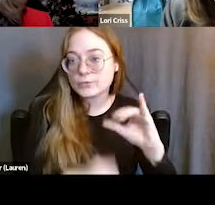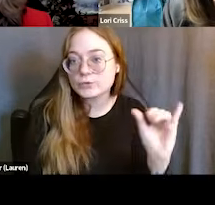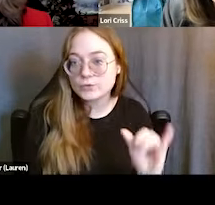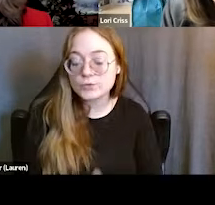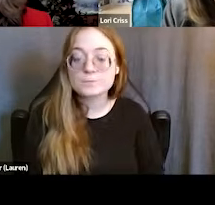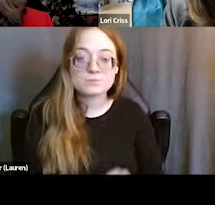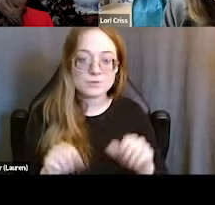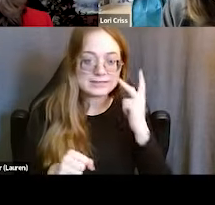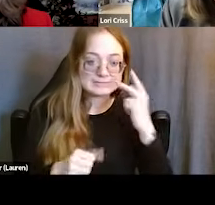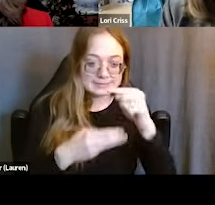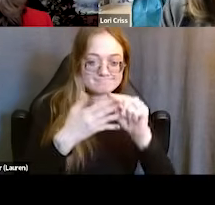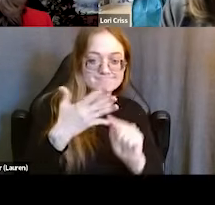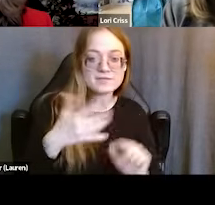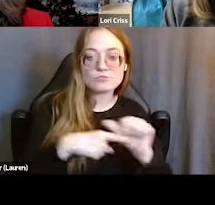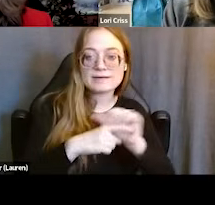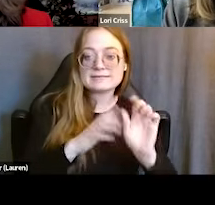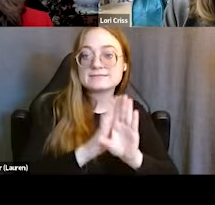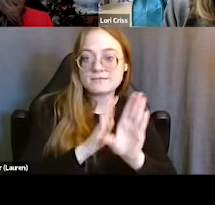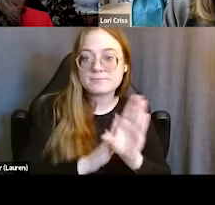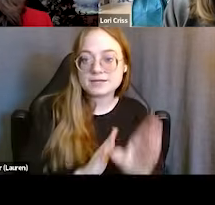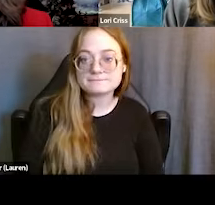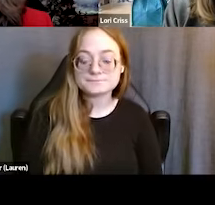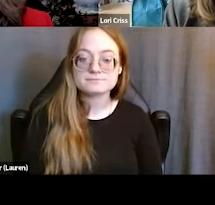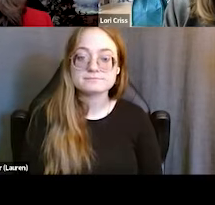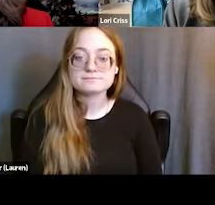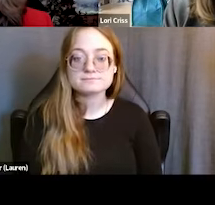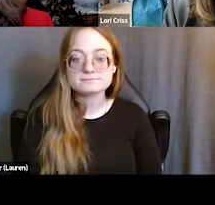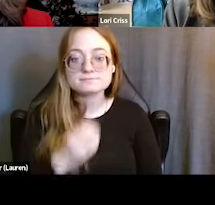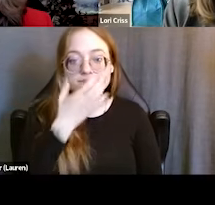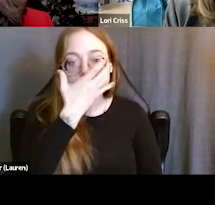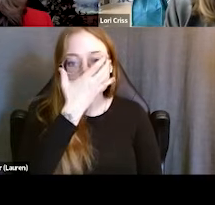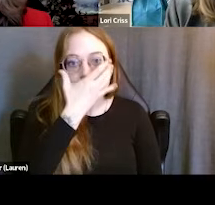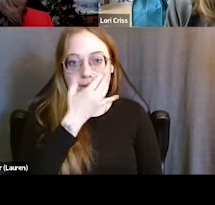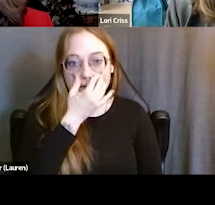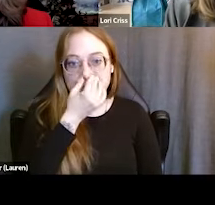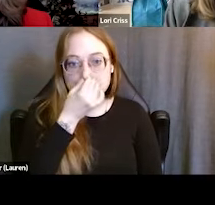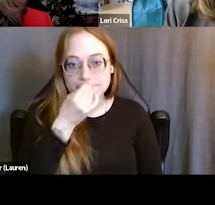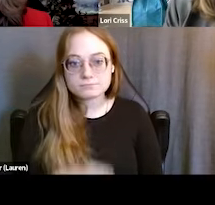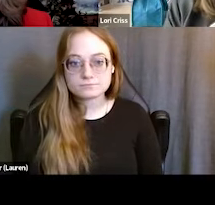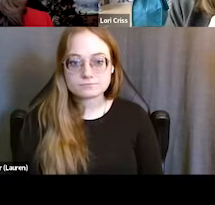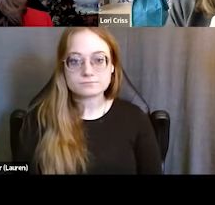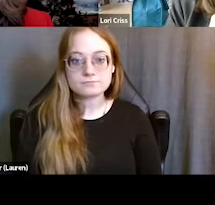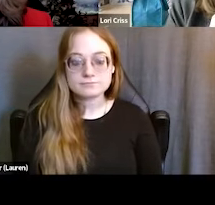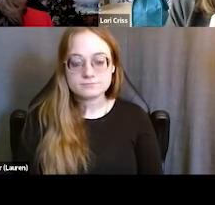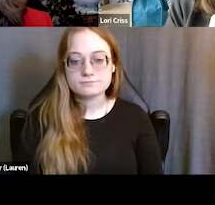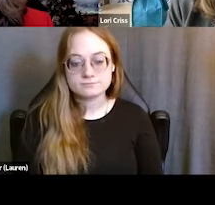of practice development. And what we were really intentional about making sure